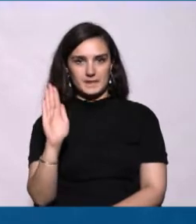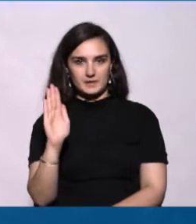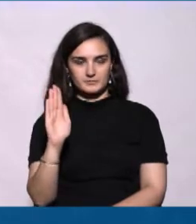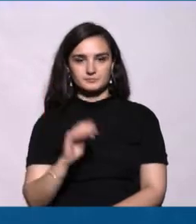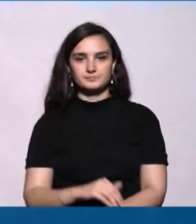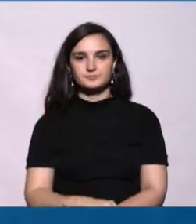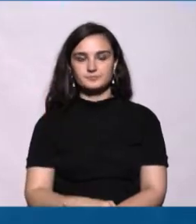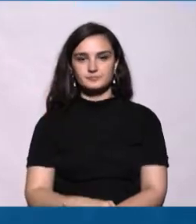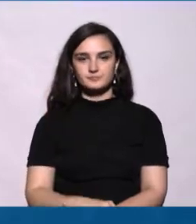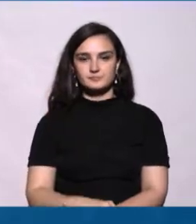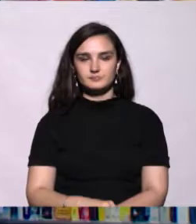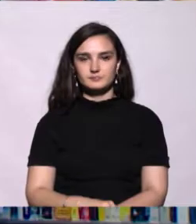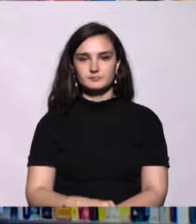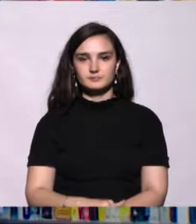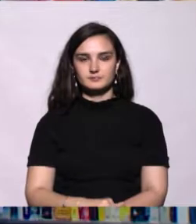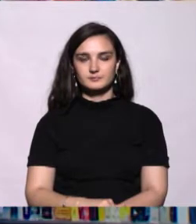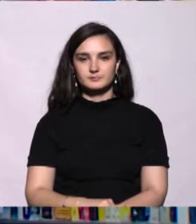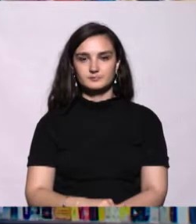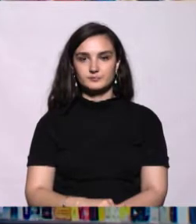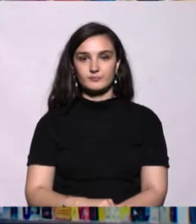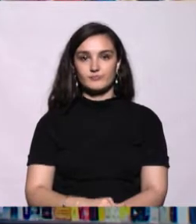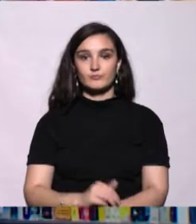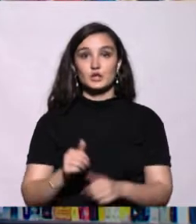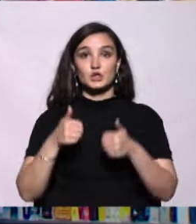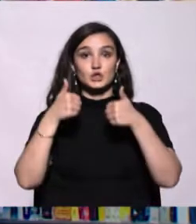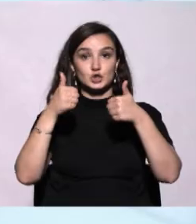B and small b. Didi B.